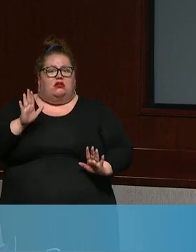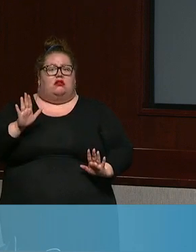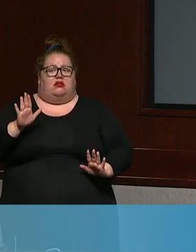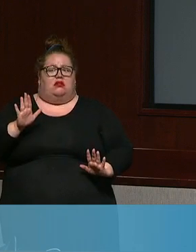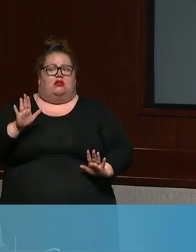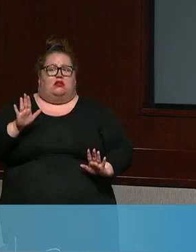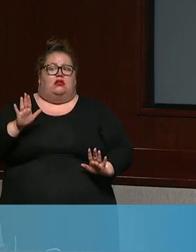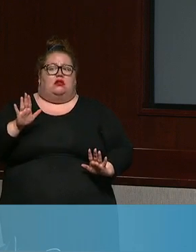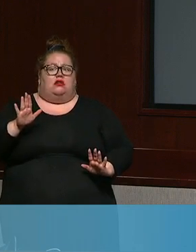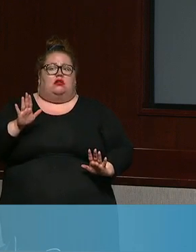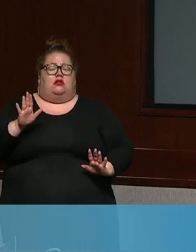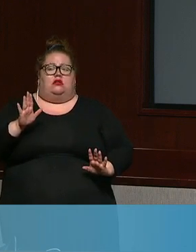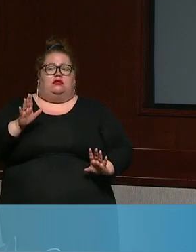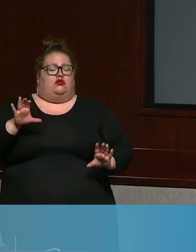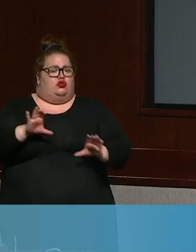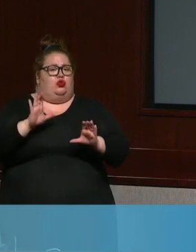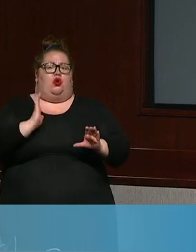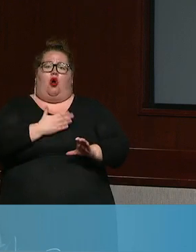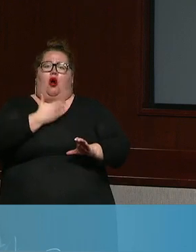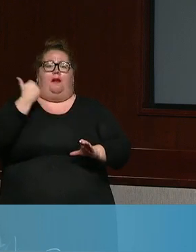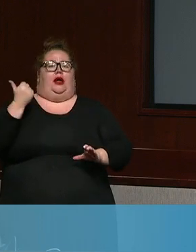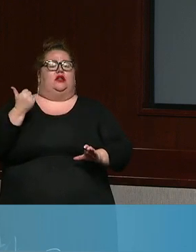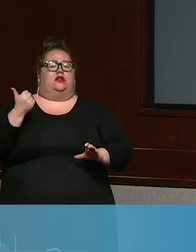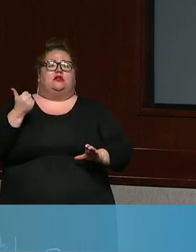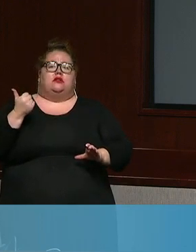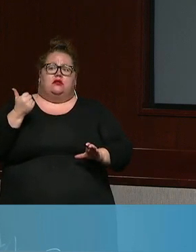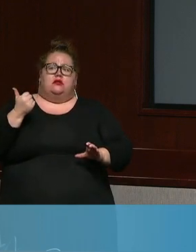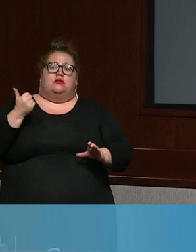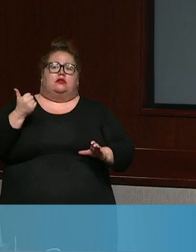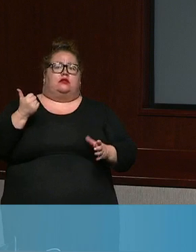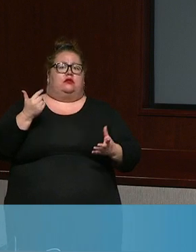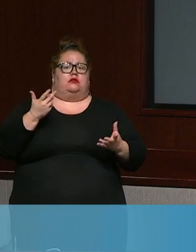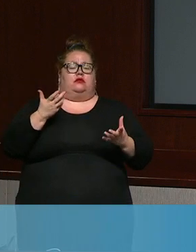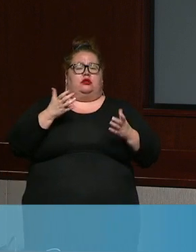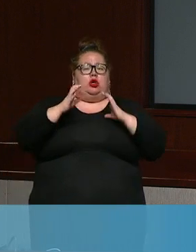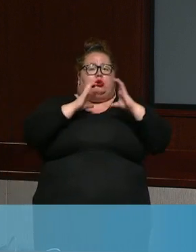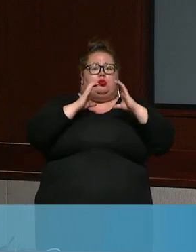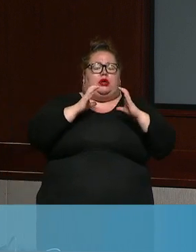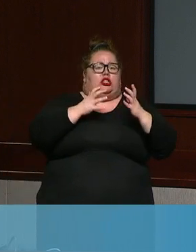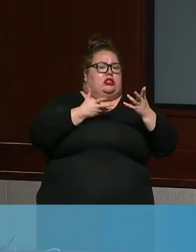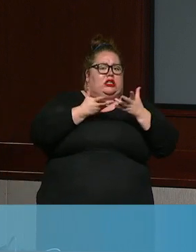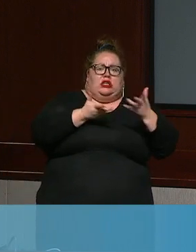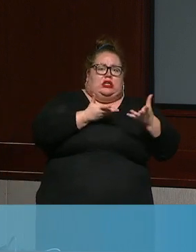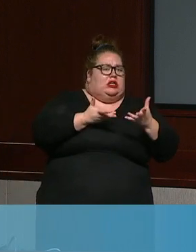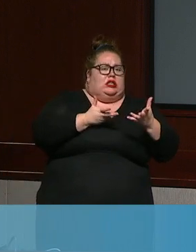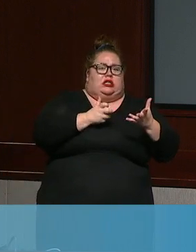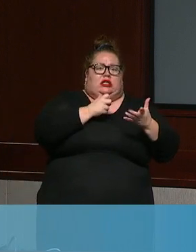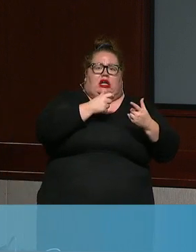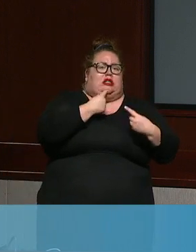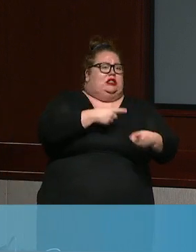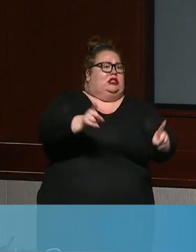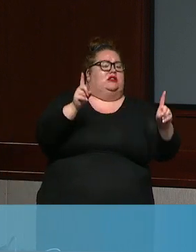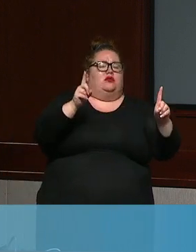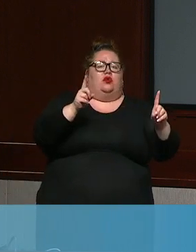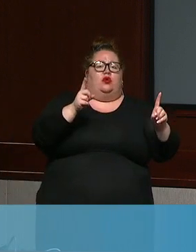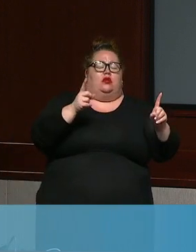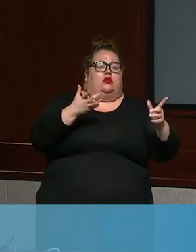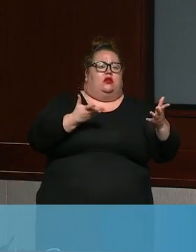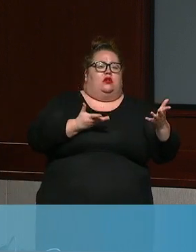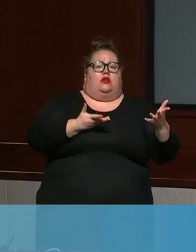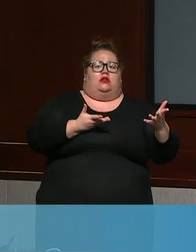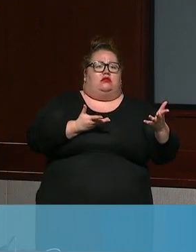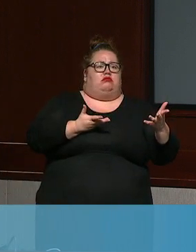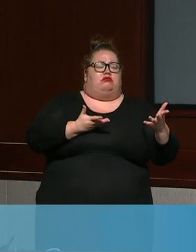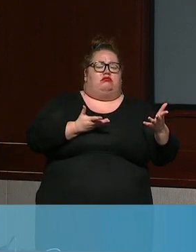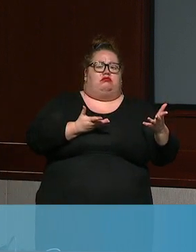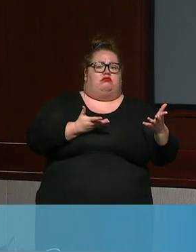But we're doing our best, and where communication fails at the end of the day, if